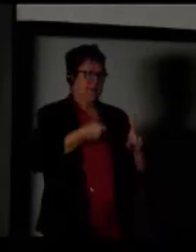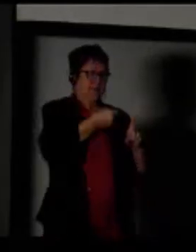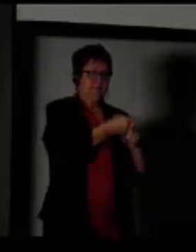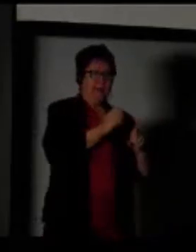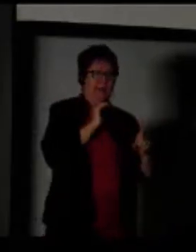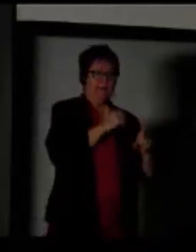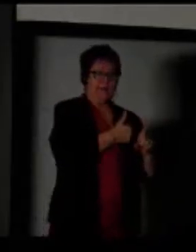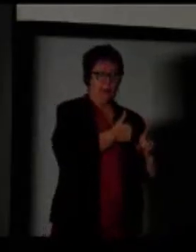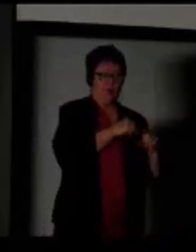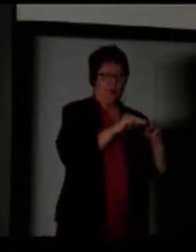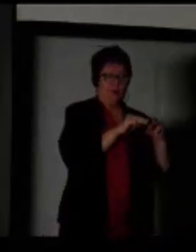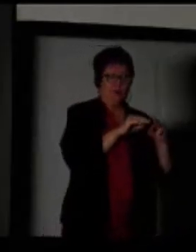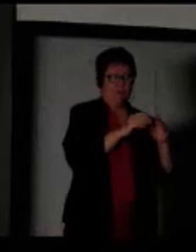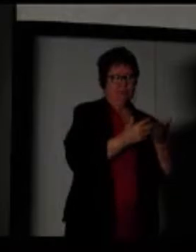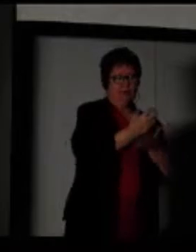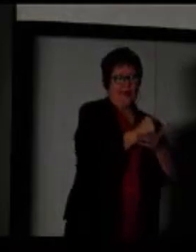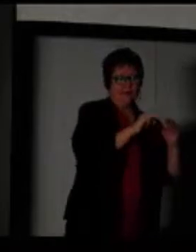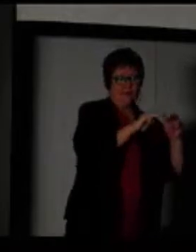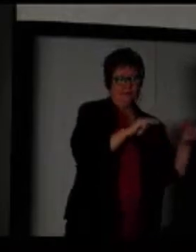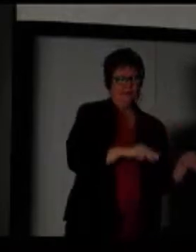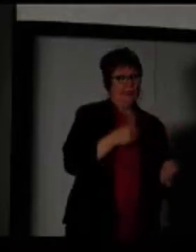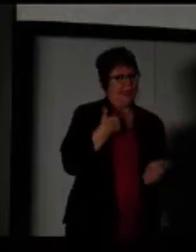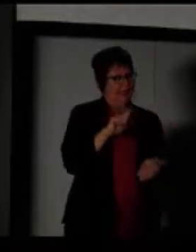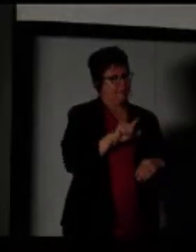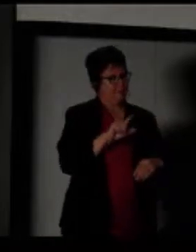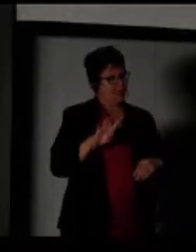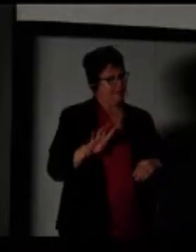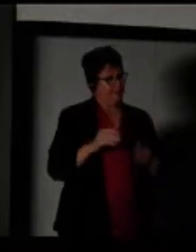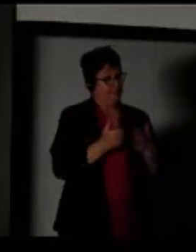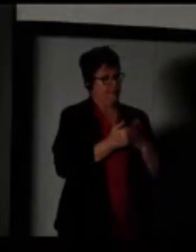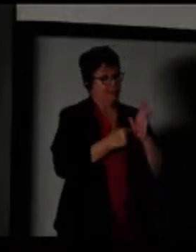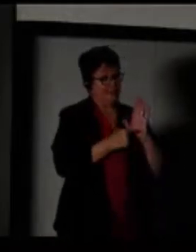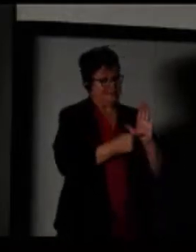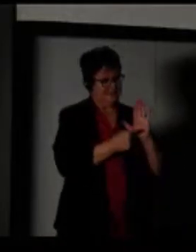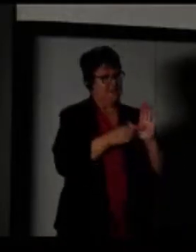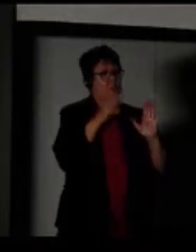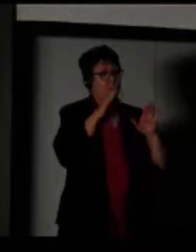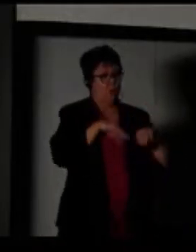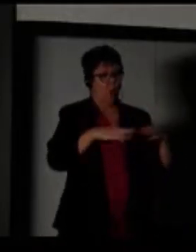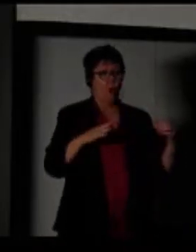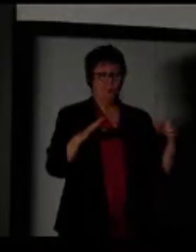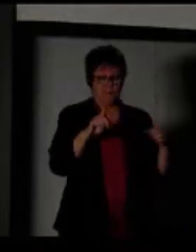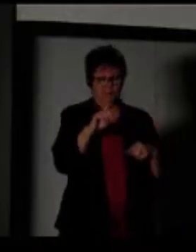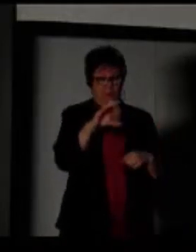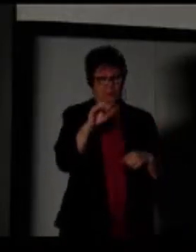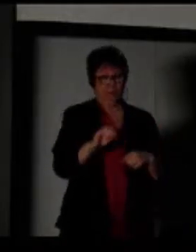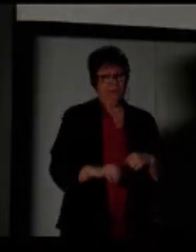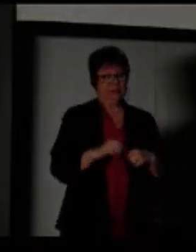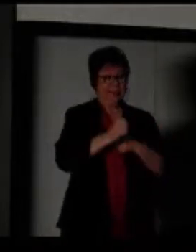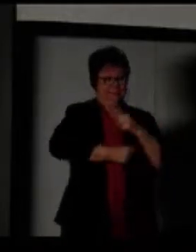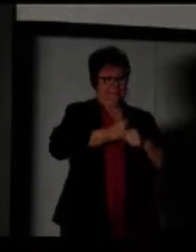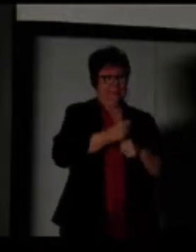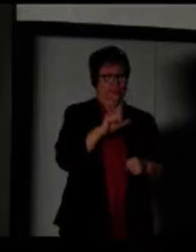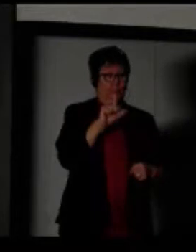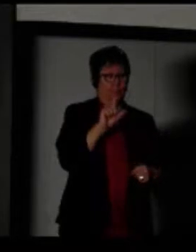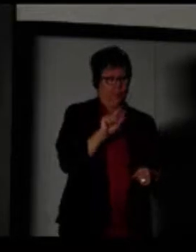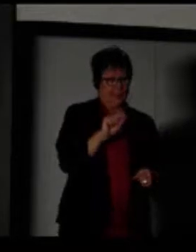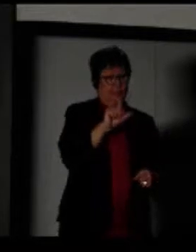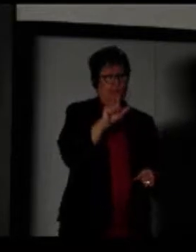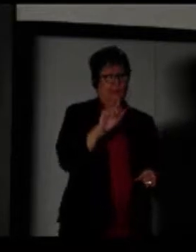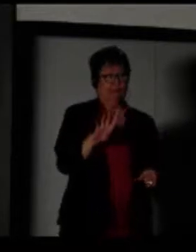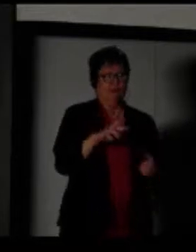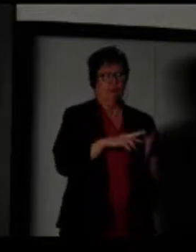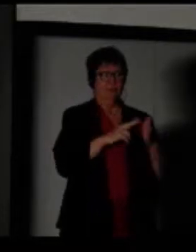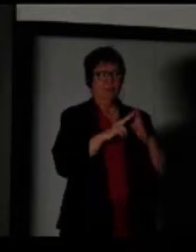opening, and we will open fully in 2024. So the question is, in 2024, what is it that is going